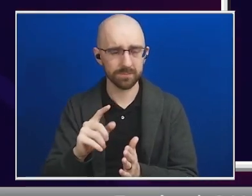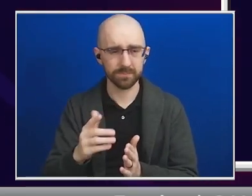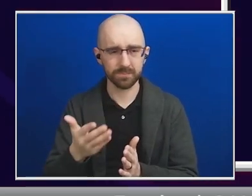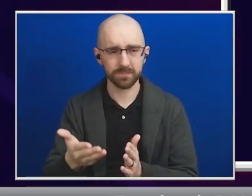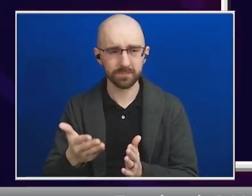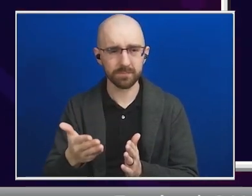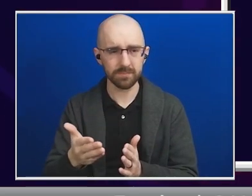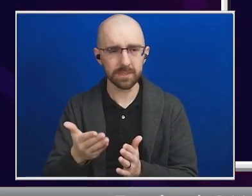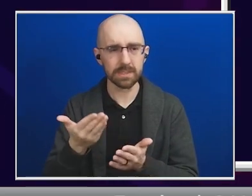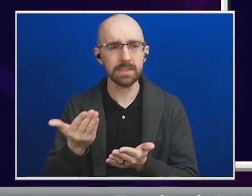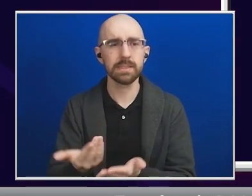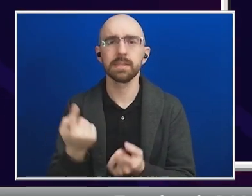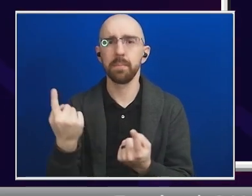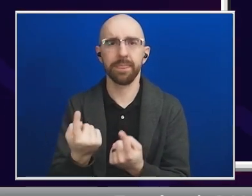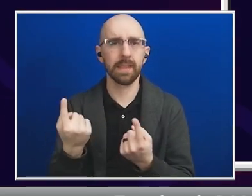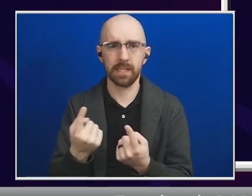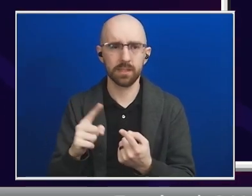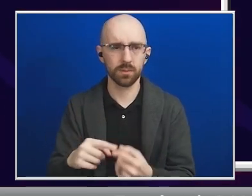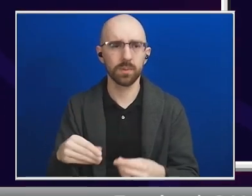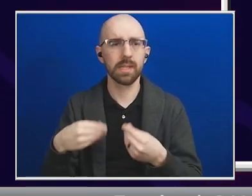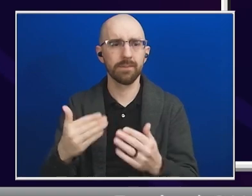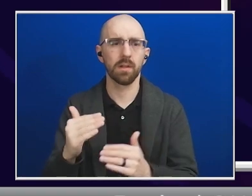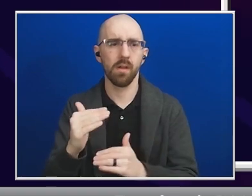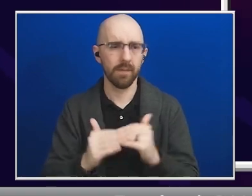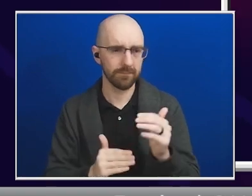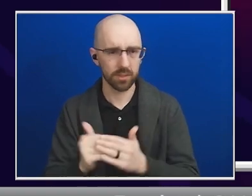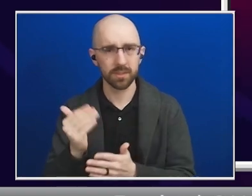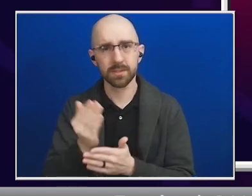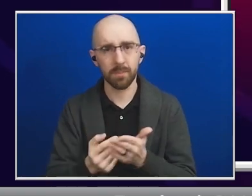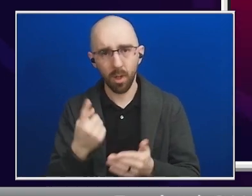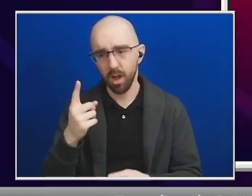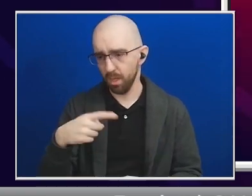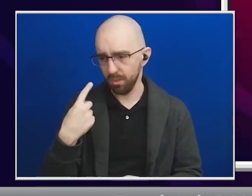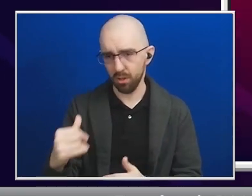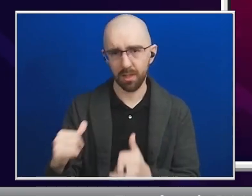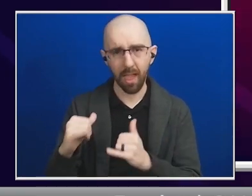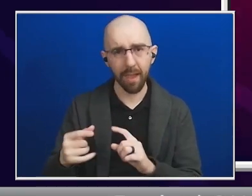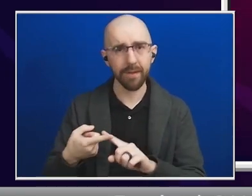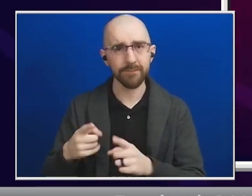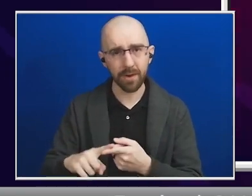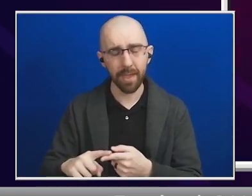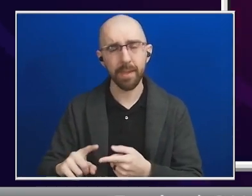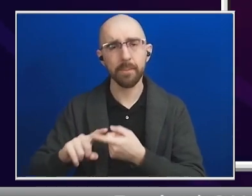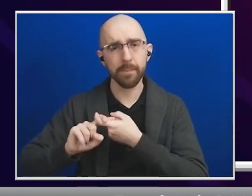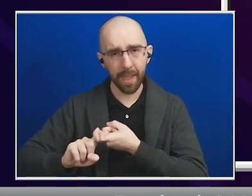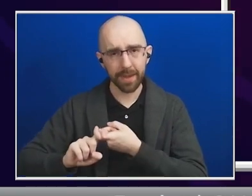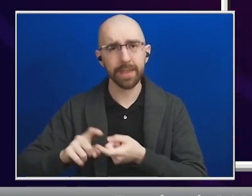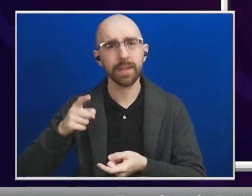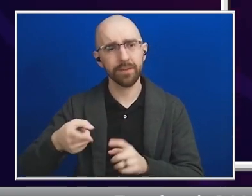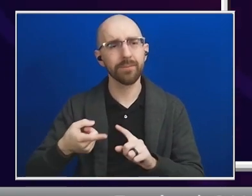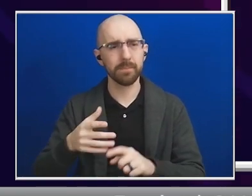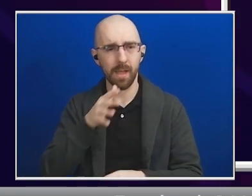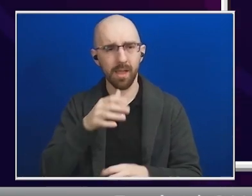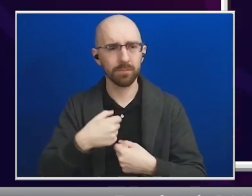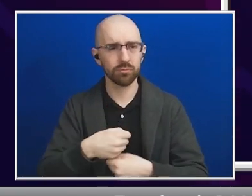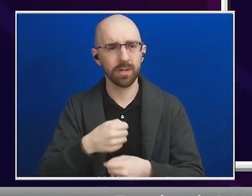something to give you comfort, someone that looked like you, or a friend or a buddy, and that's when your mom created Shadow